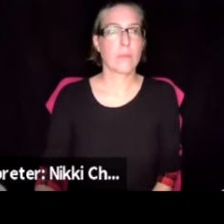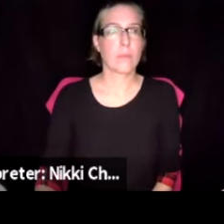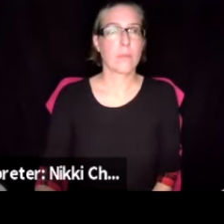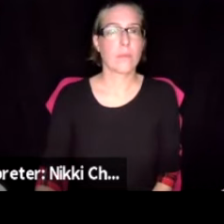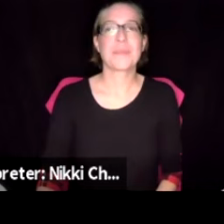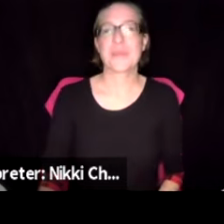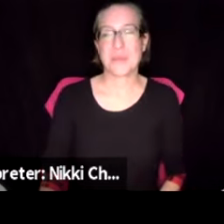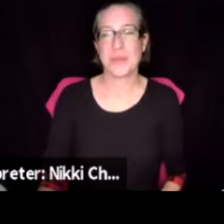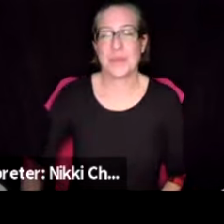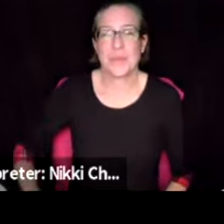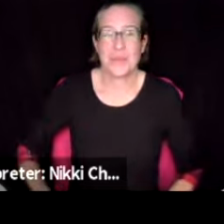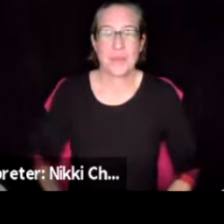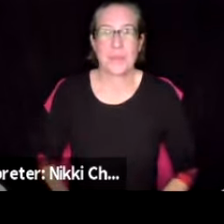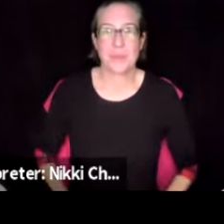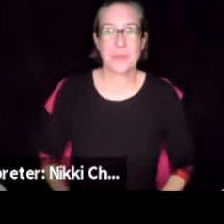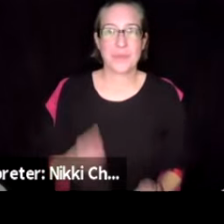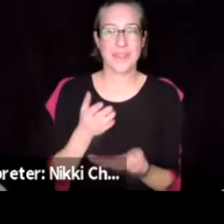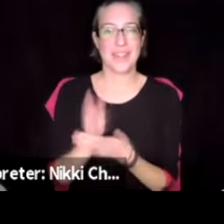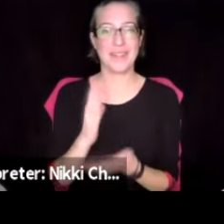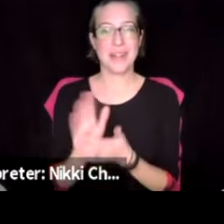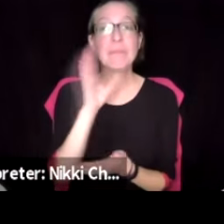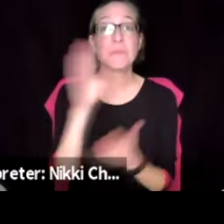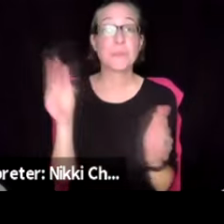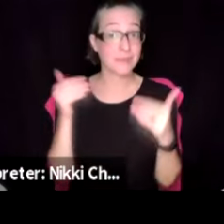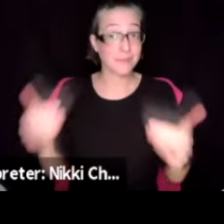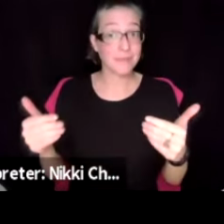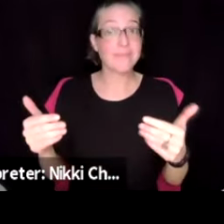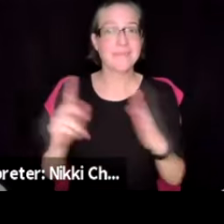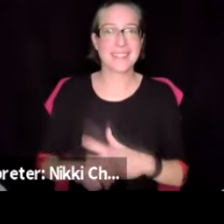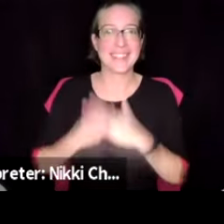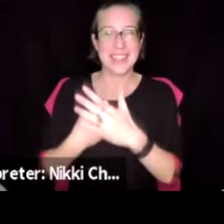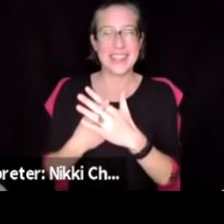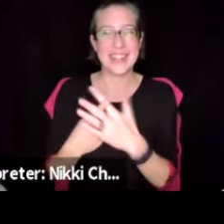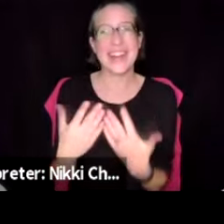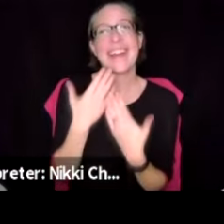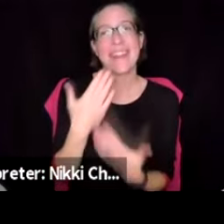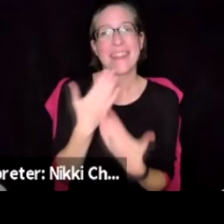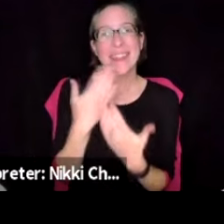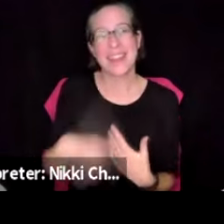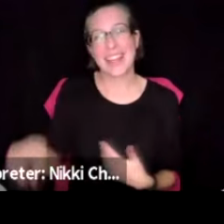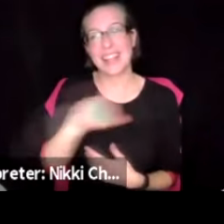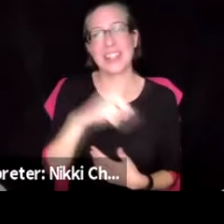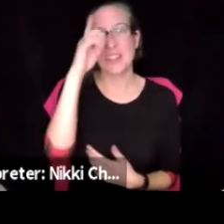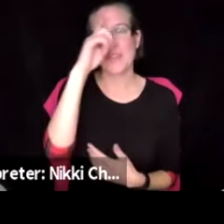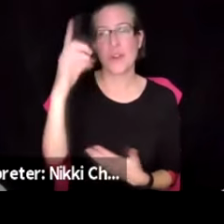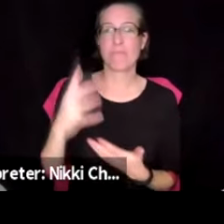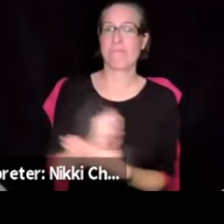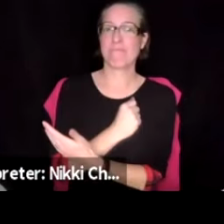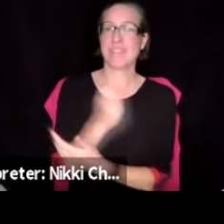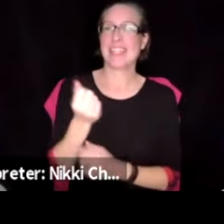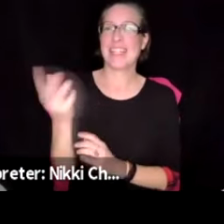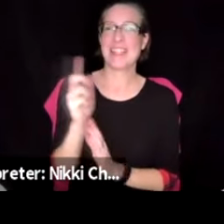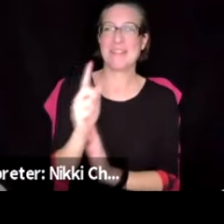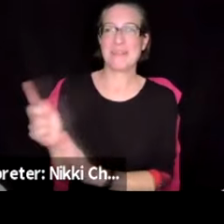All right. We're going to go ahead and get started. Thank you all for taking a couple of minutes to